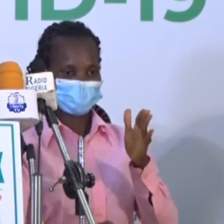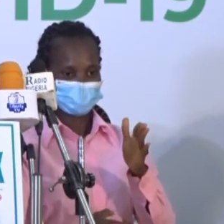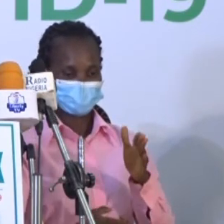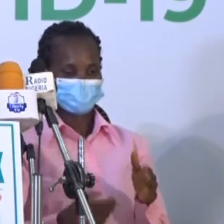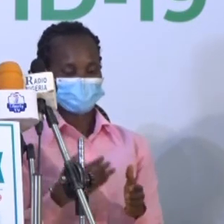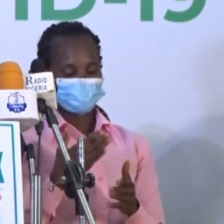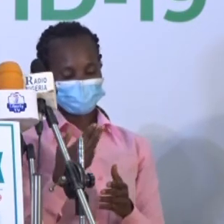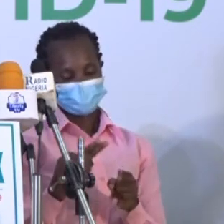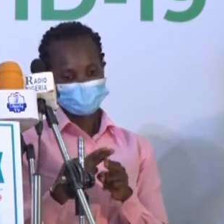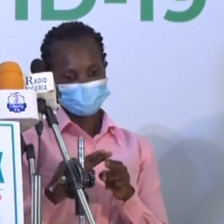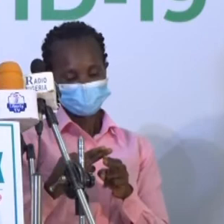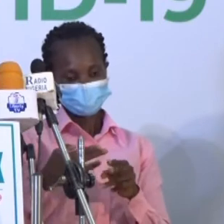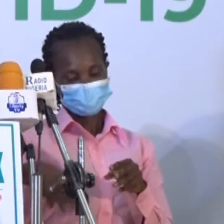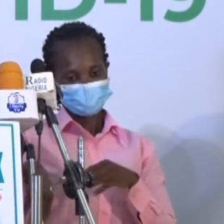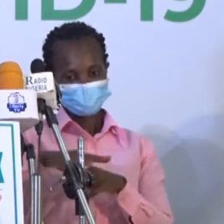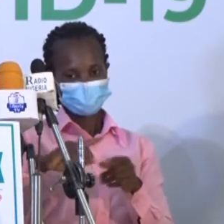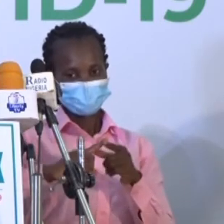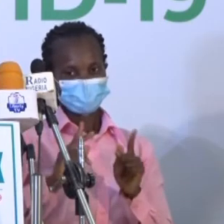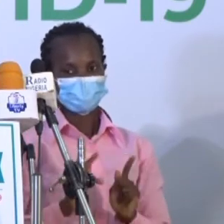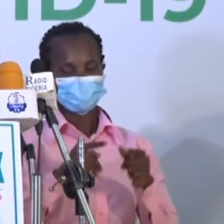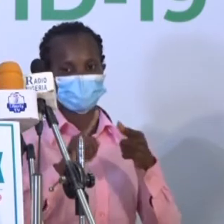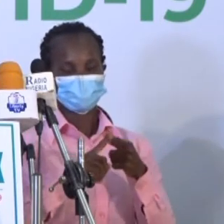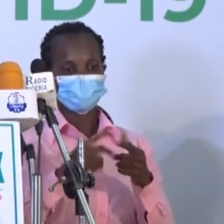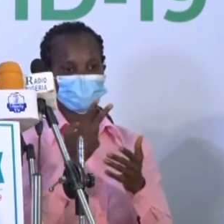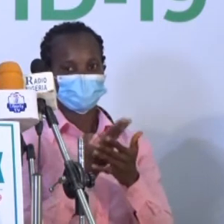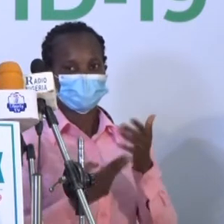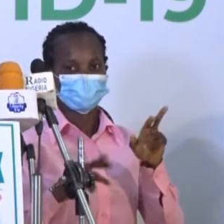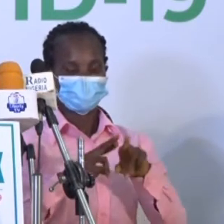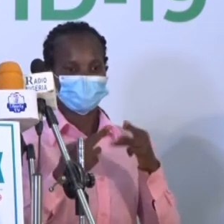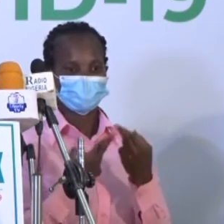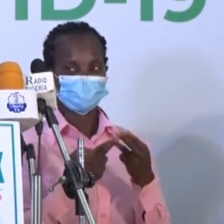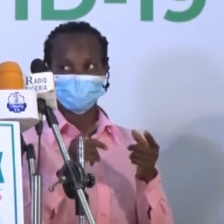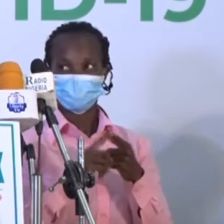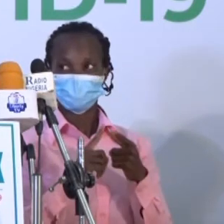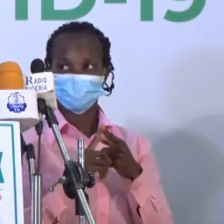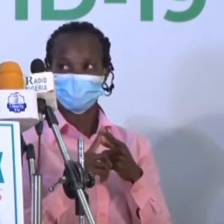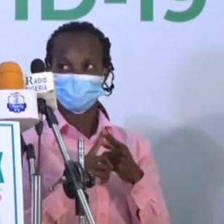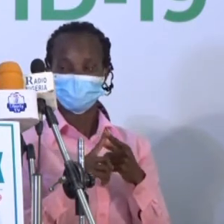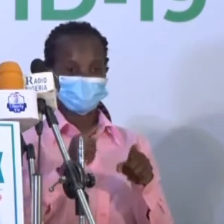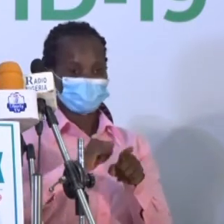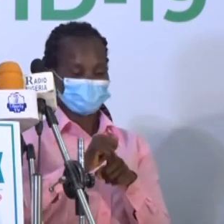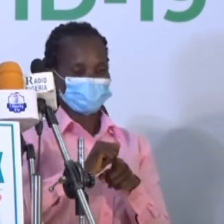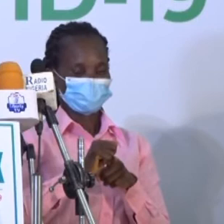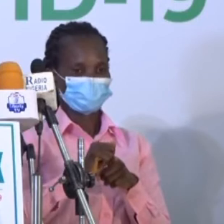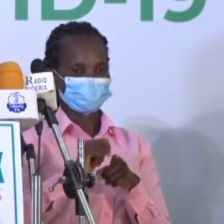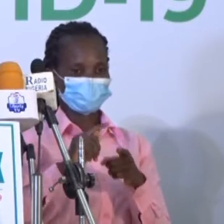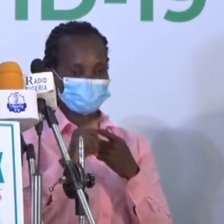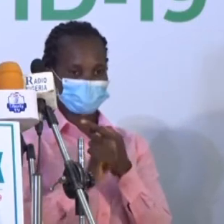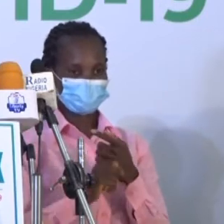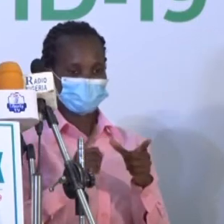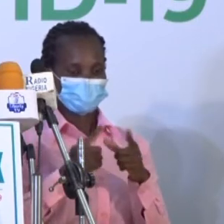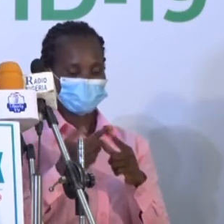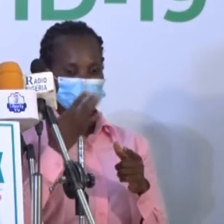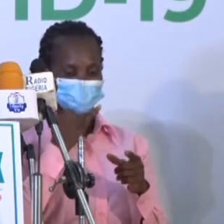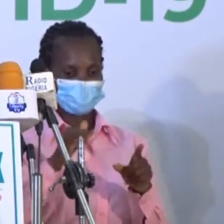time, and opportunity for both clinicians to quickly refer the patients for treatment when there's a positive